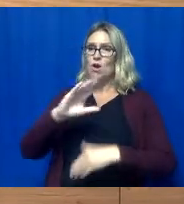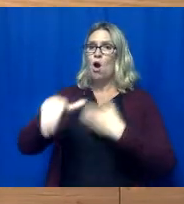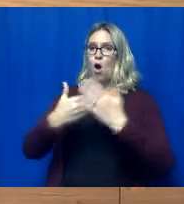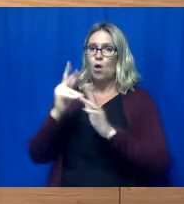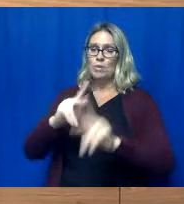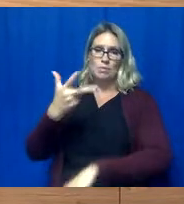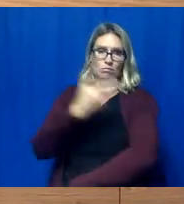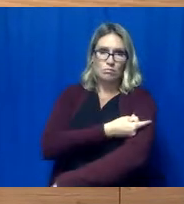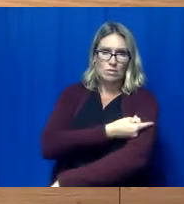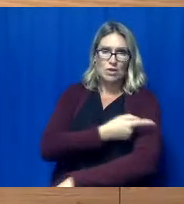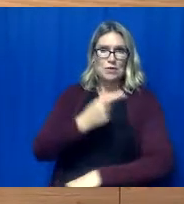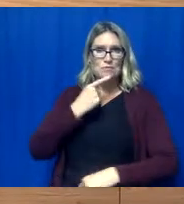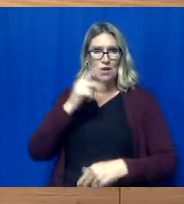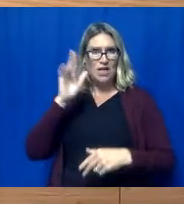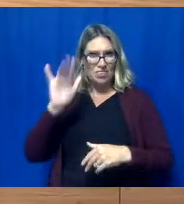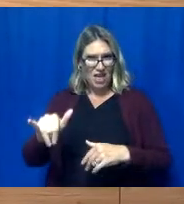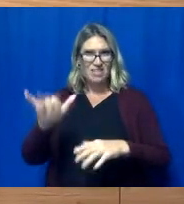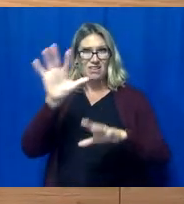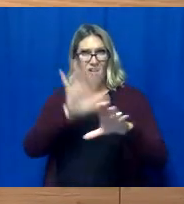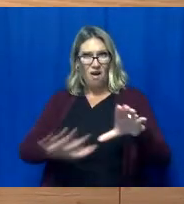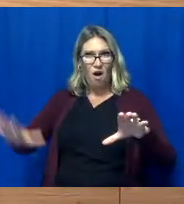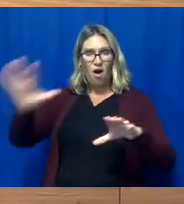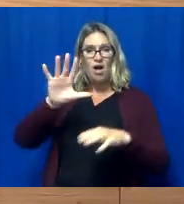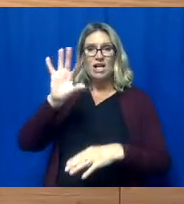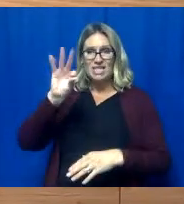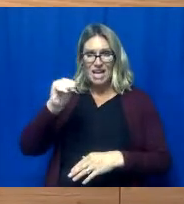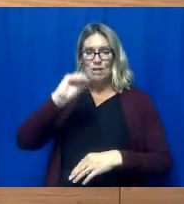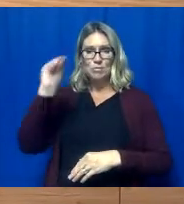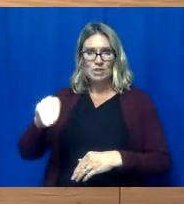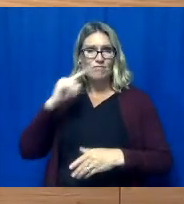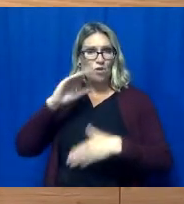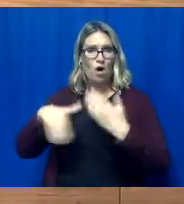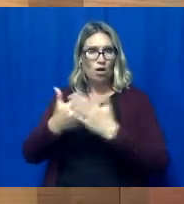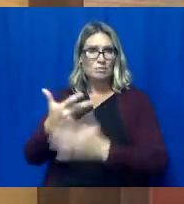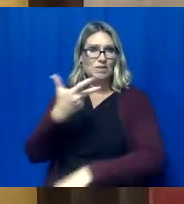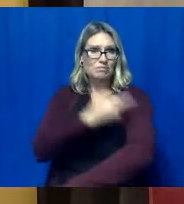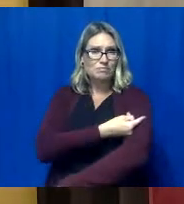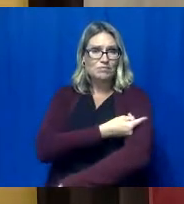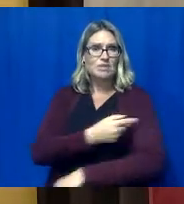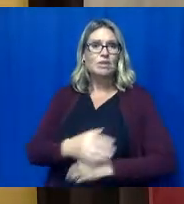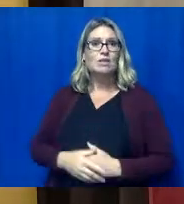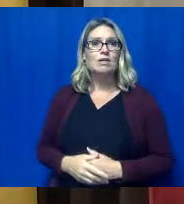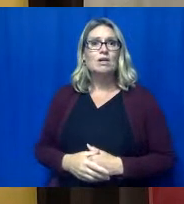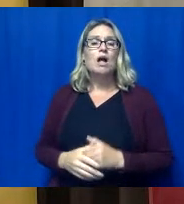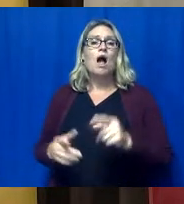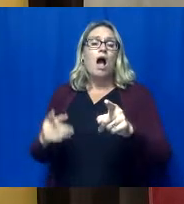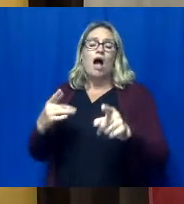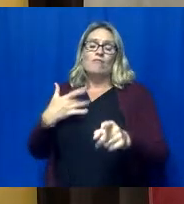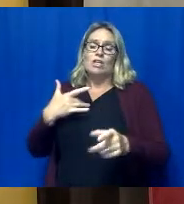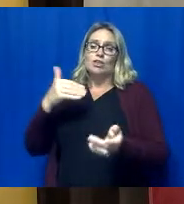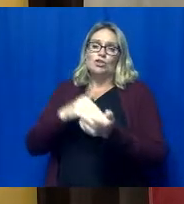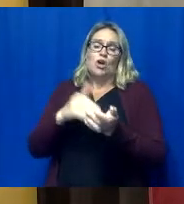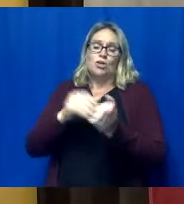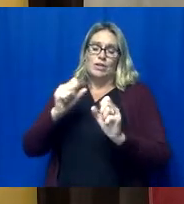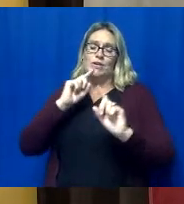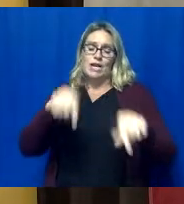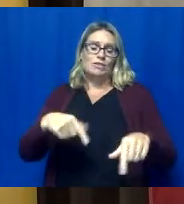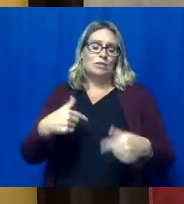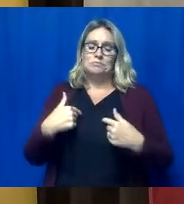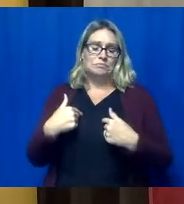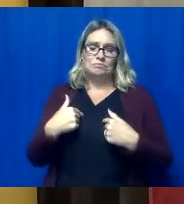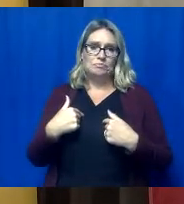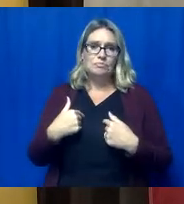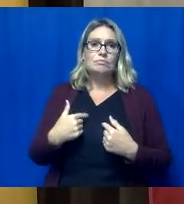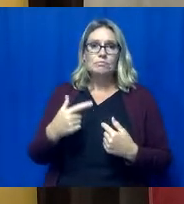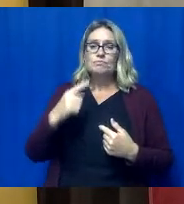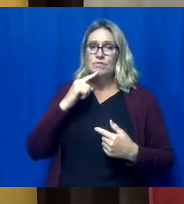is 90% of the entire population? Well, Dr. Russell may be in a better position to answer this than I, but it's very difficult to have 90% of the